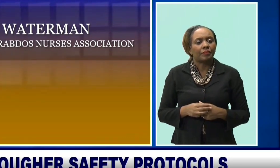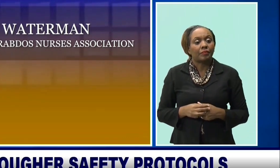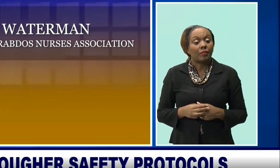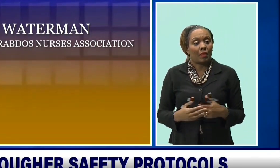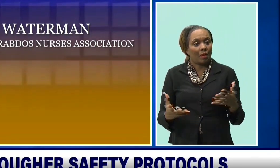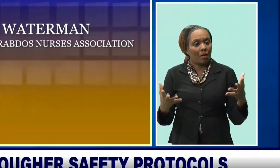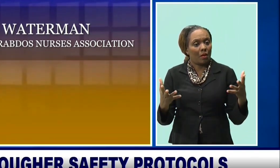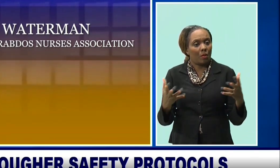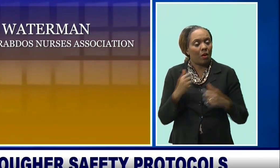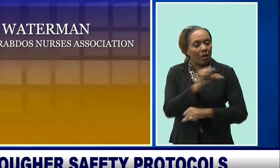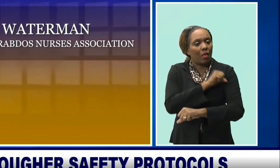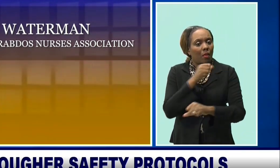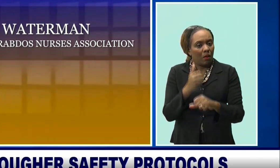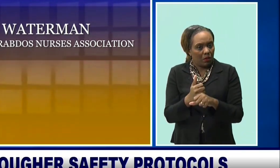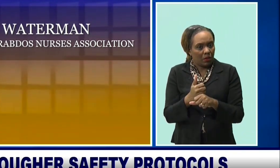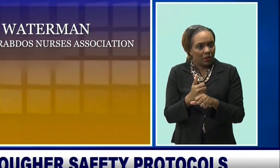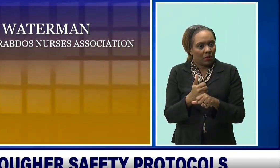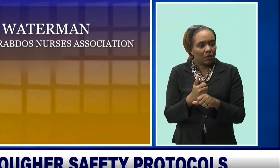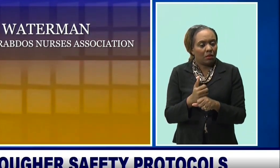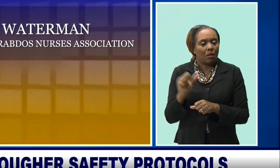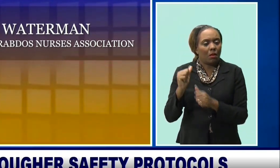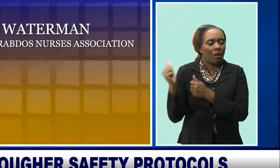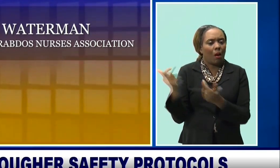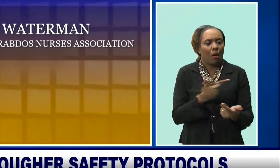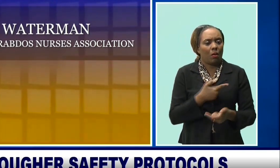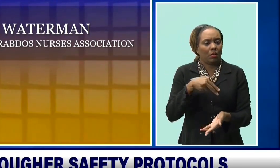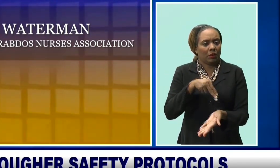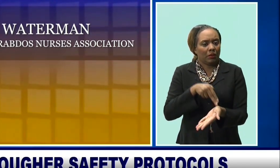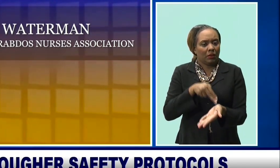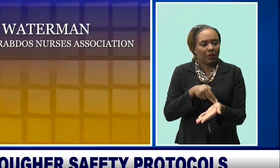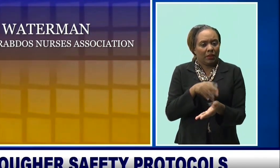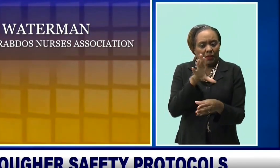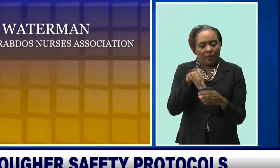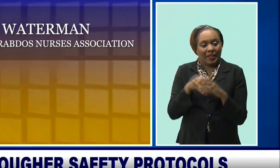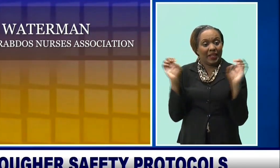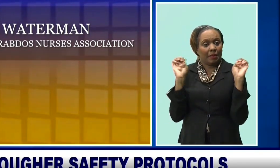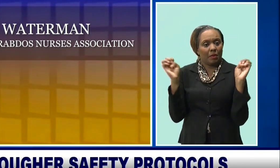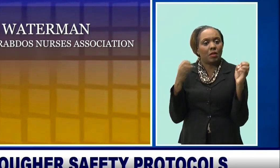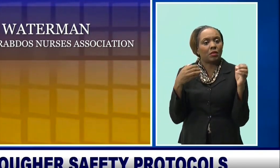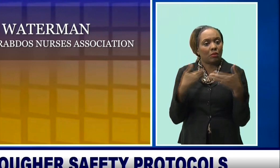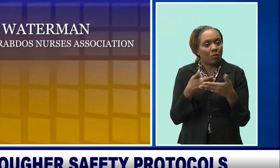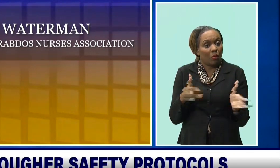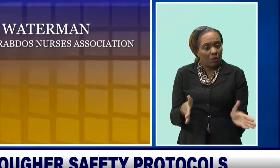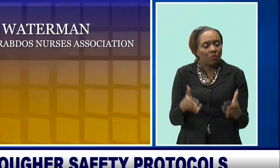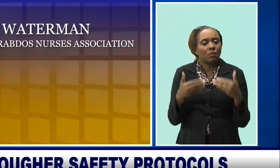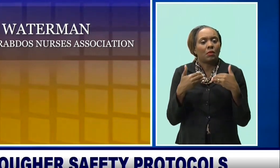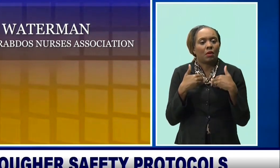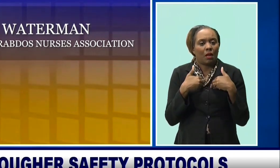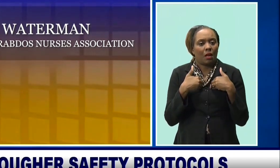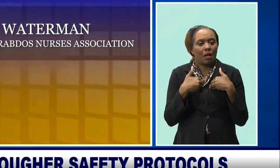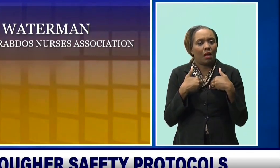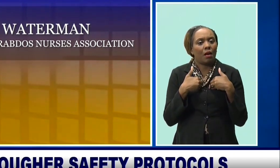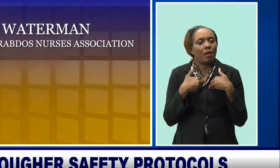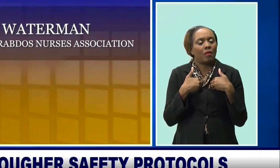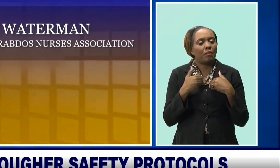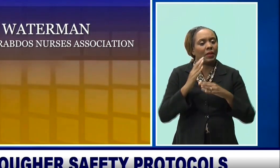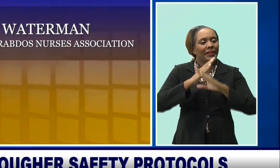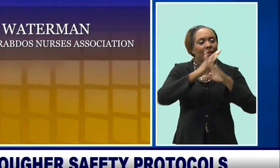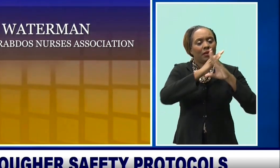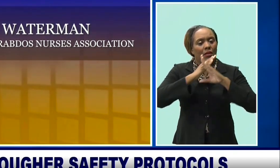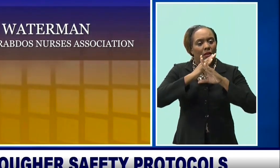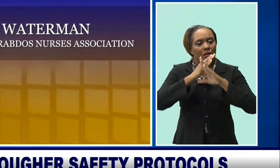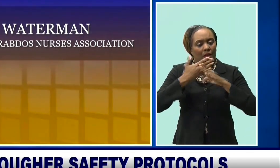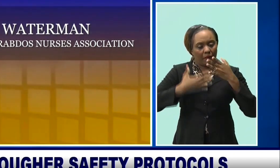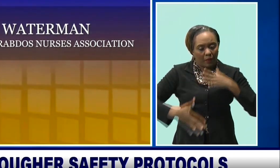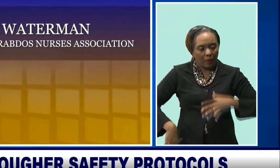it mandatory for all nurses in the emergency room to don PPEs and mandatory testing for nurses who are